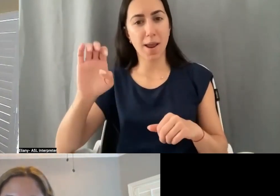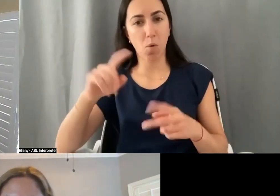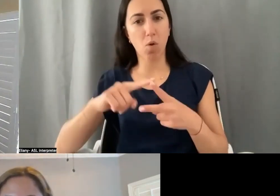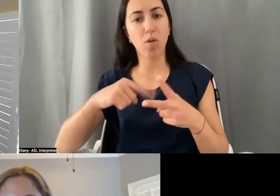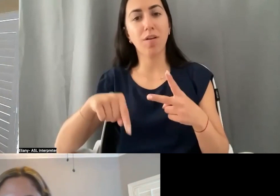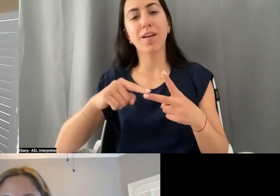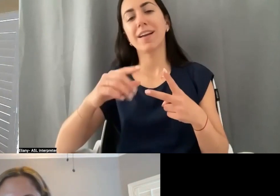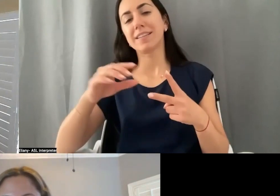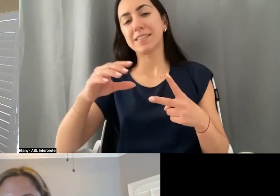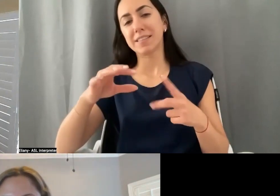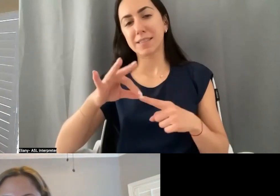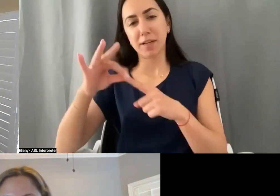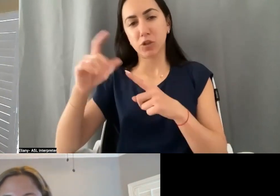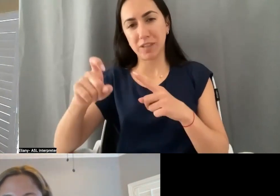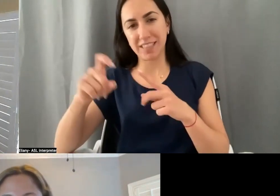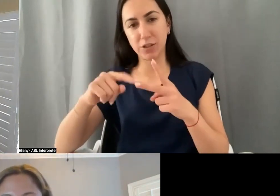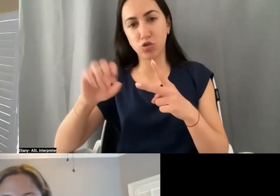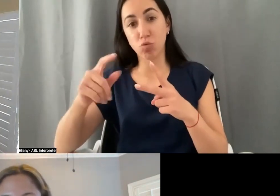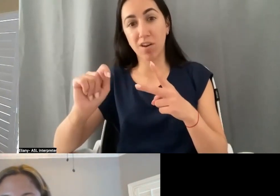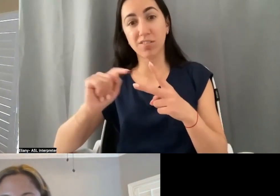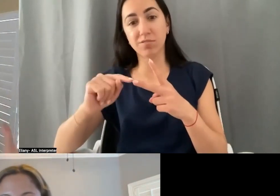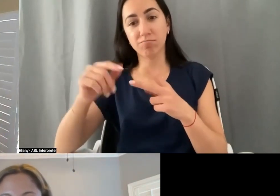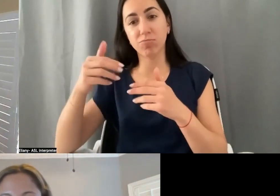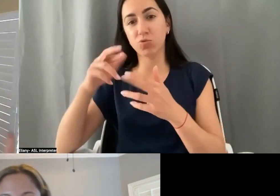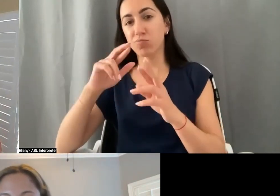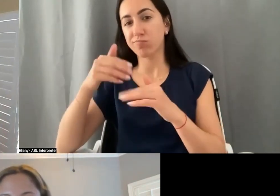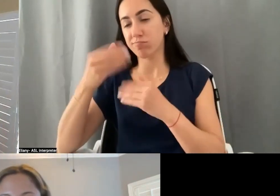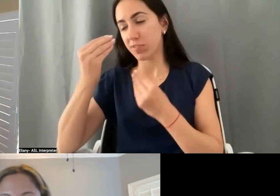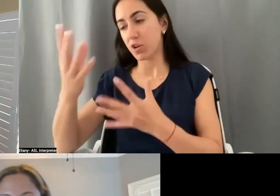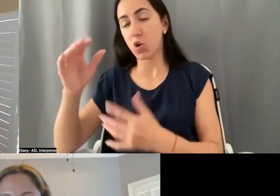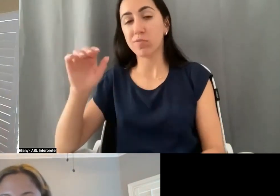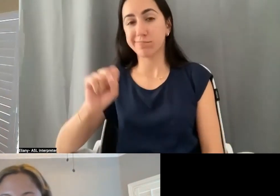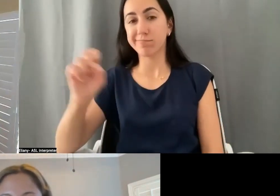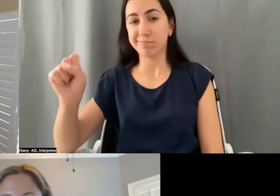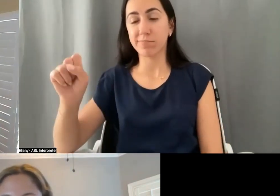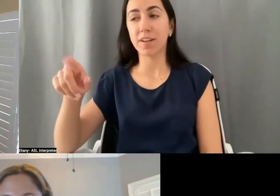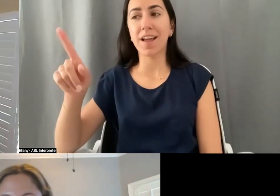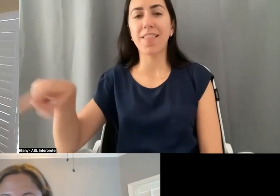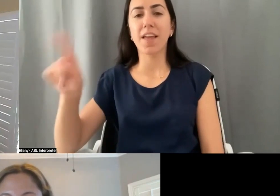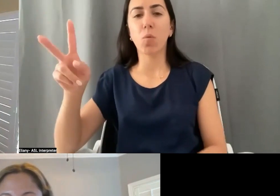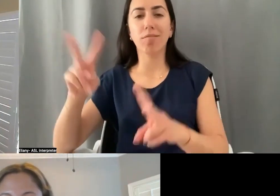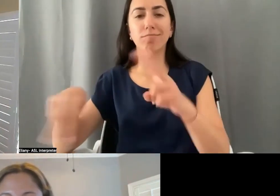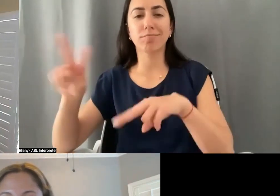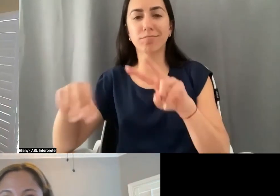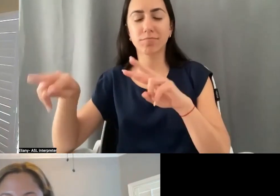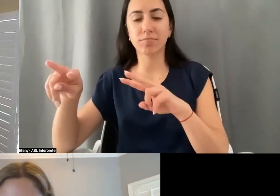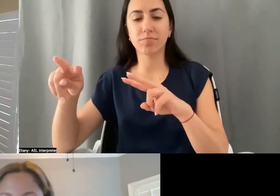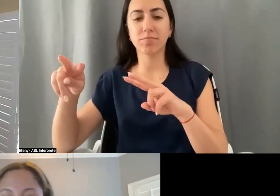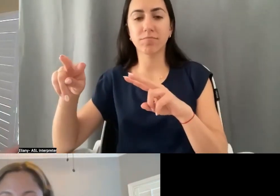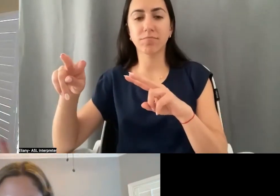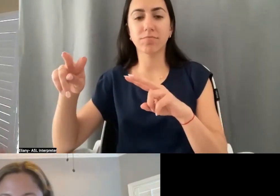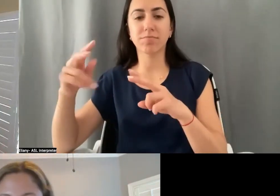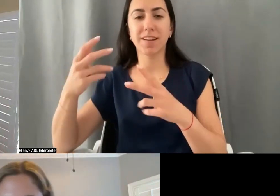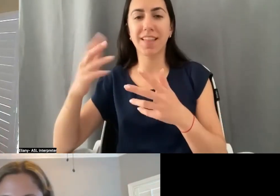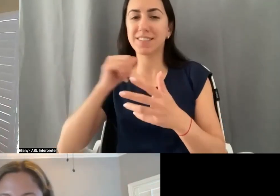the special needs trust to Social Security, because Social Security has to evaluate it to make sure that it is not a countable resource,